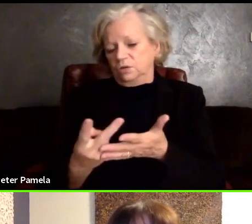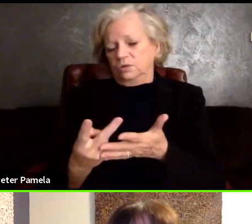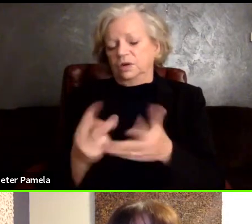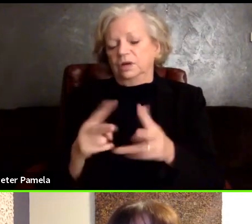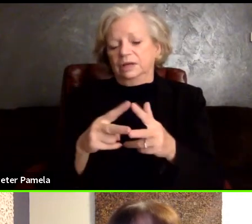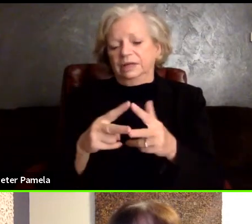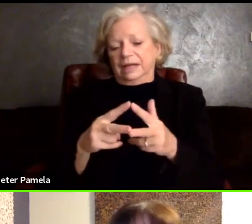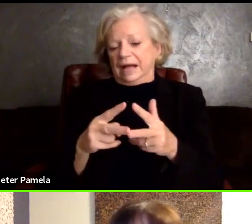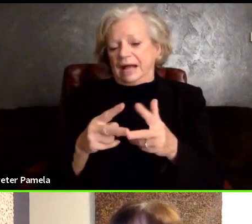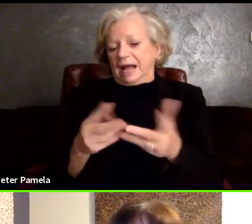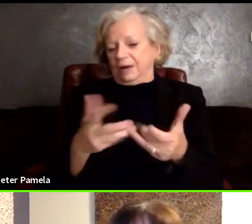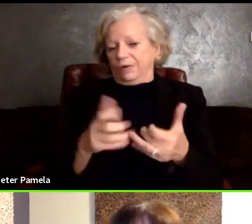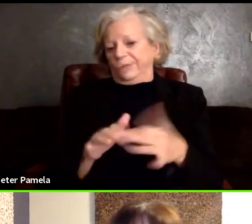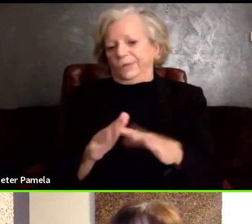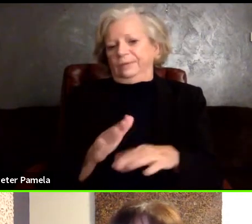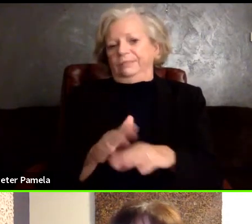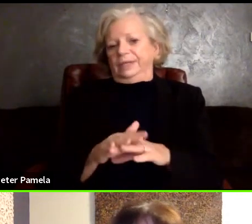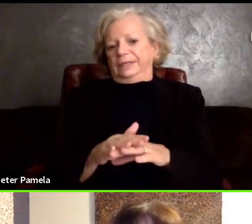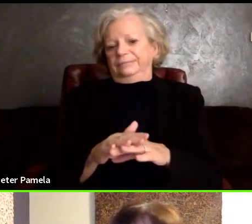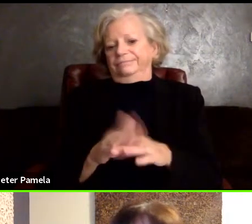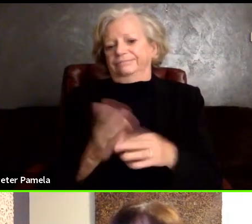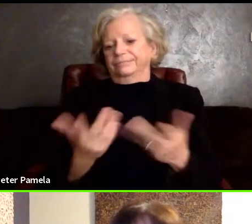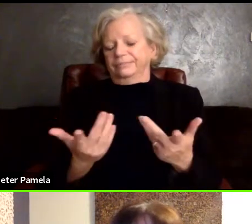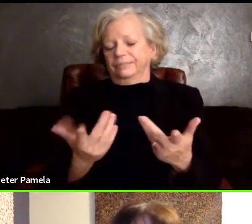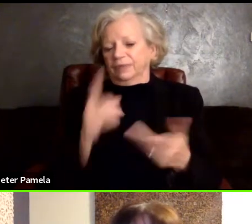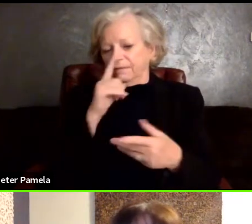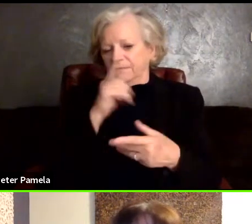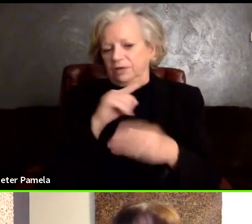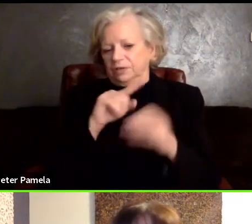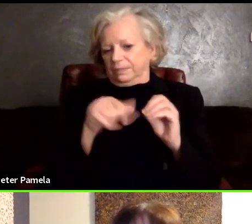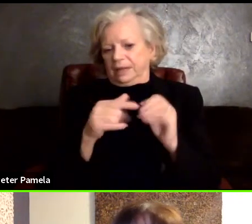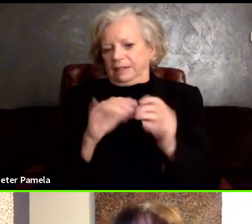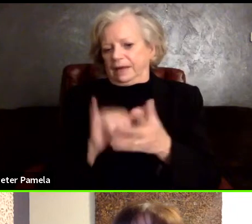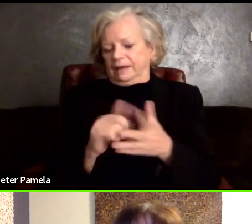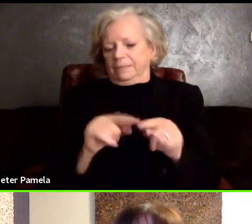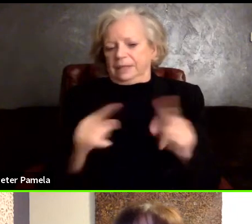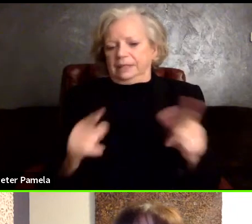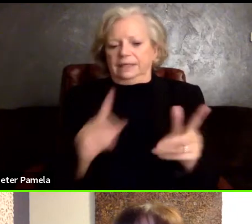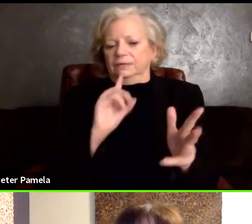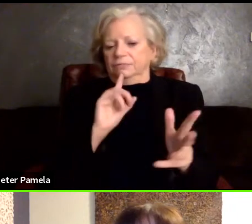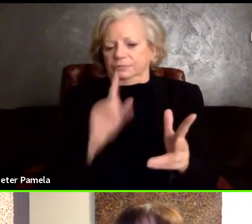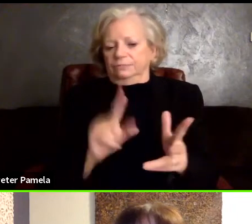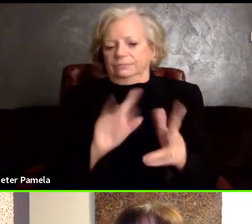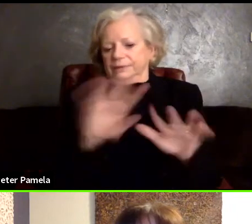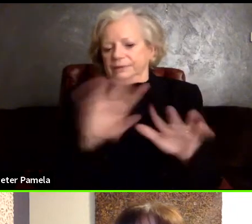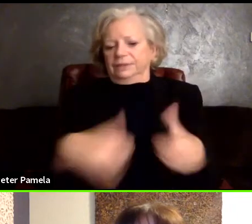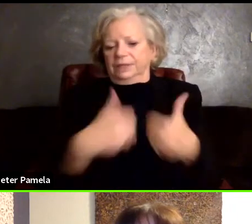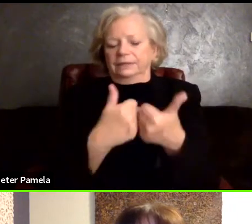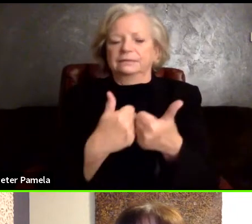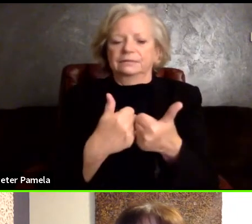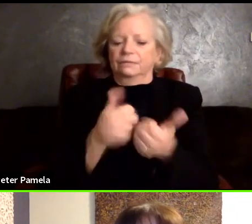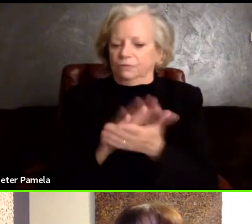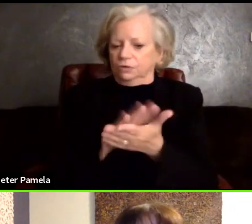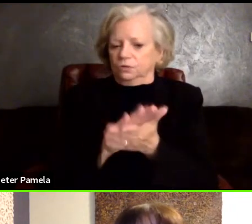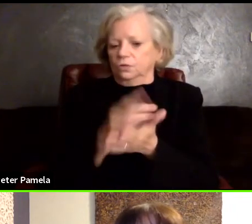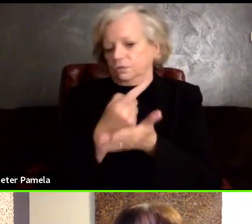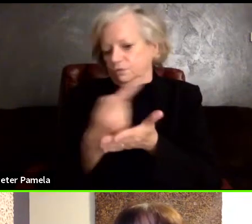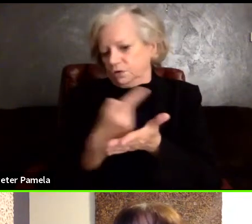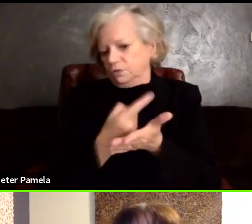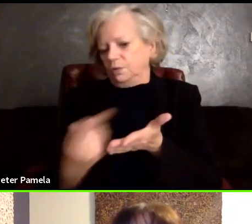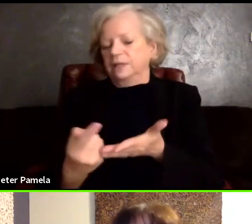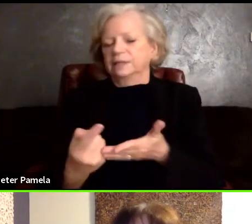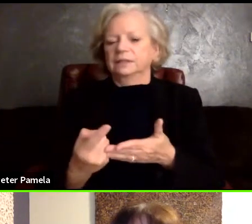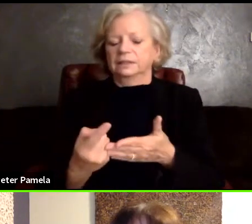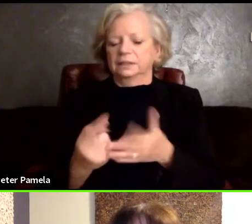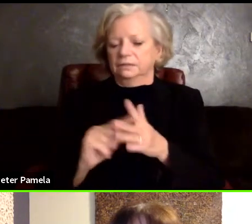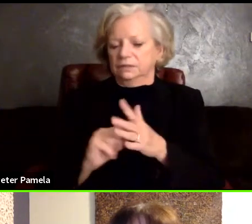ramped up. I think we talked last time about just the circumstances of the Delta surge and school staff really